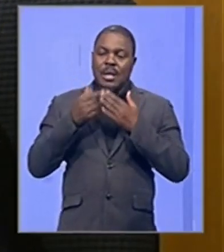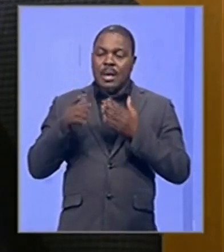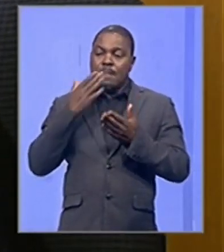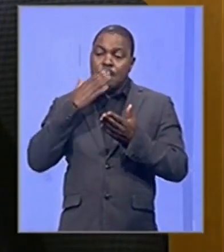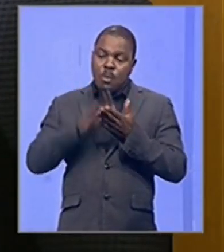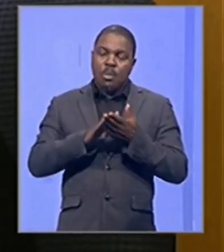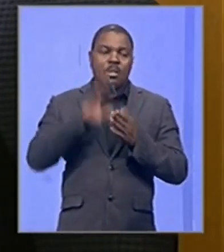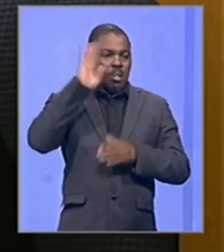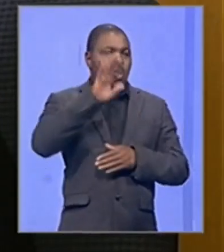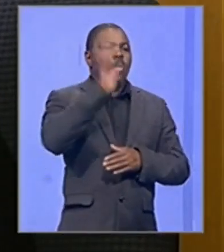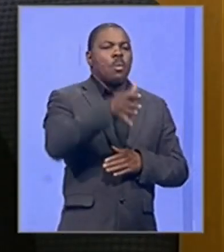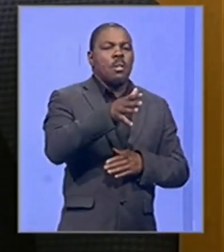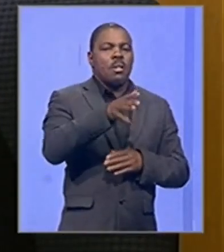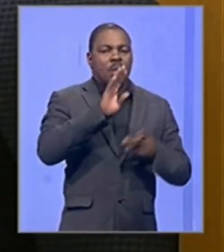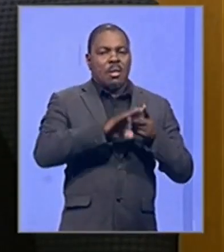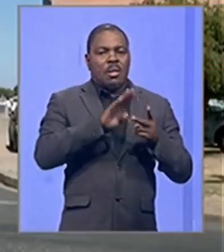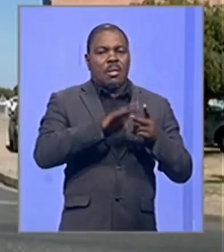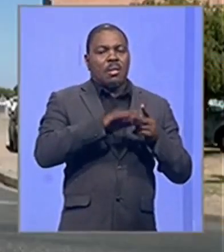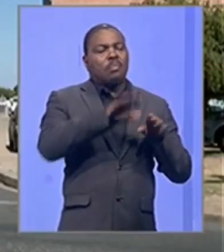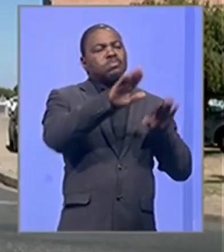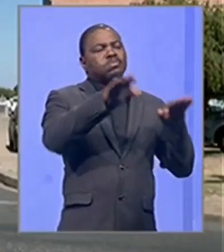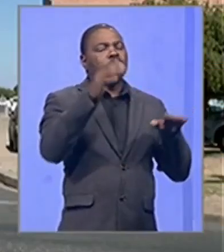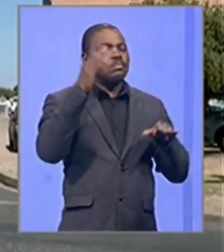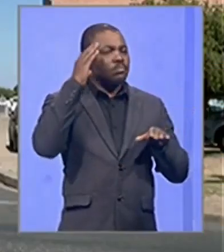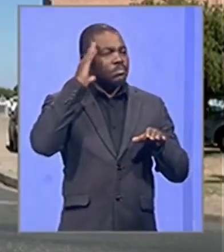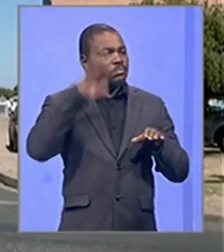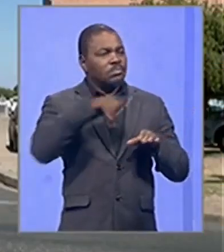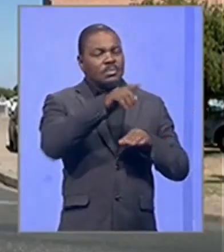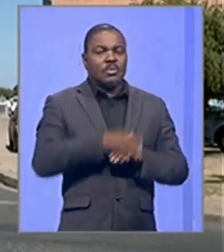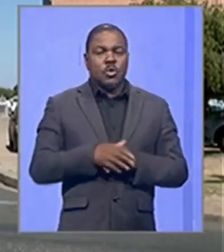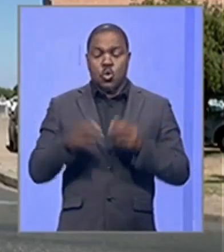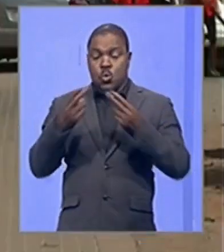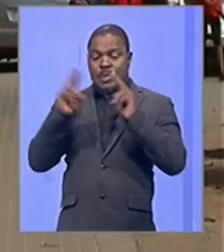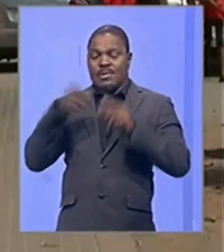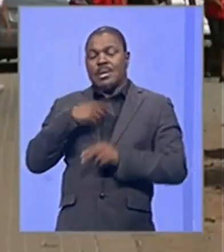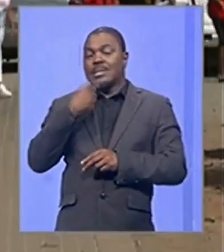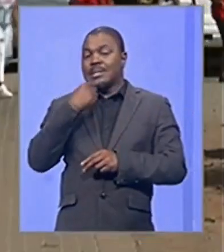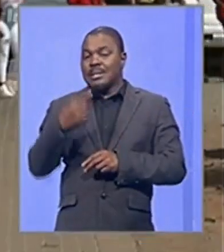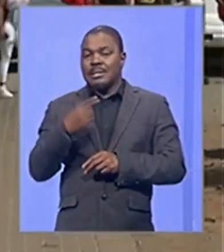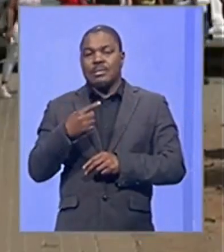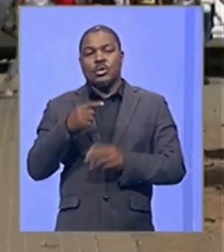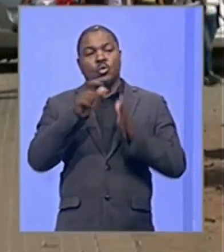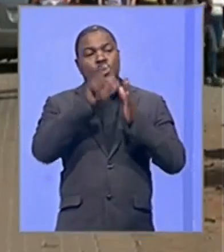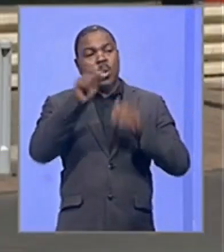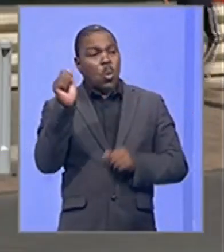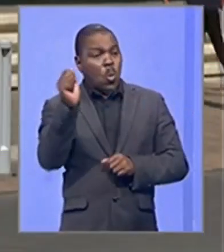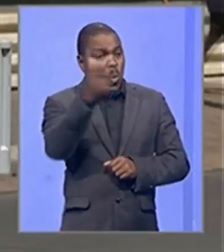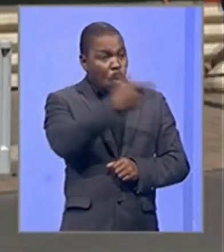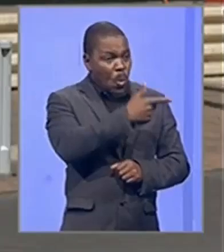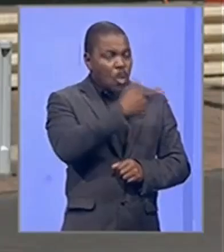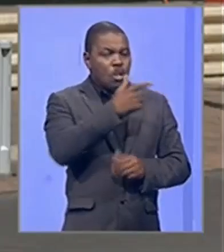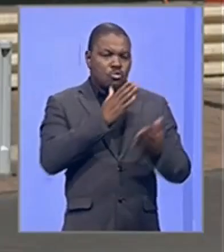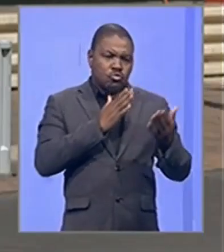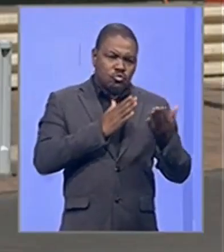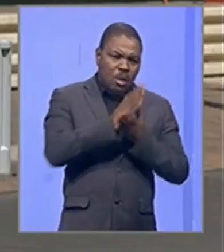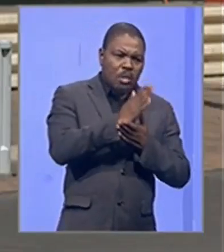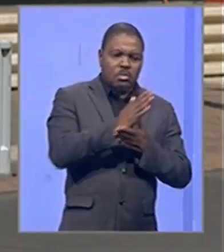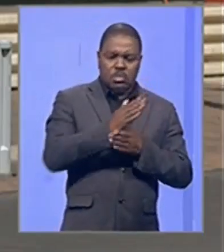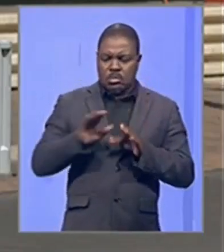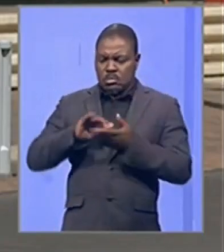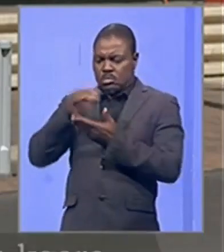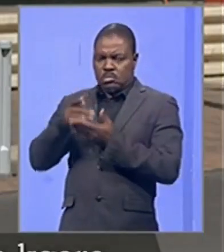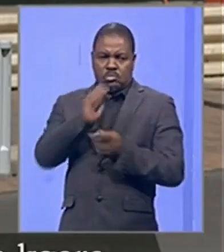to stay and they were sent to Eternal City. Go sa le bjalo, university e karabela ka gore ga se baithuti ka moka bao ba nago le maswanedi a go thušwa